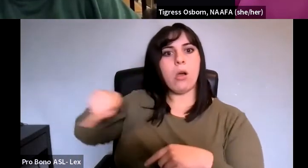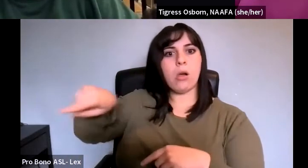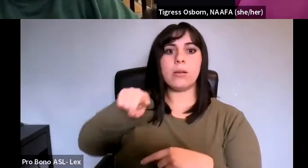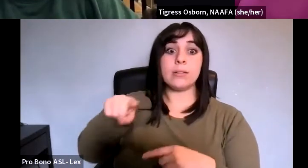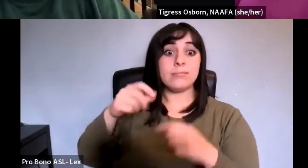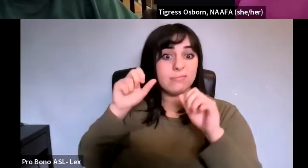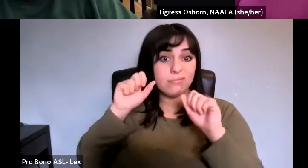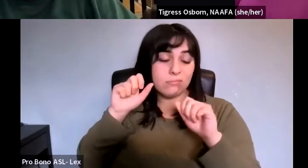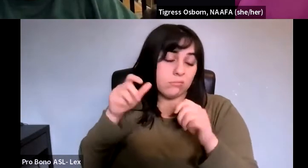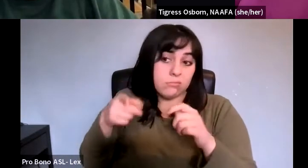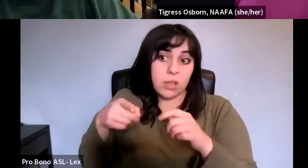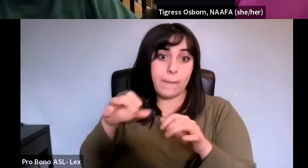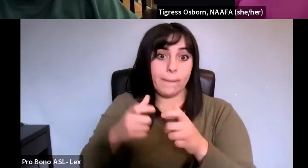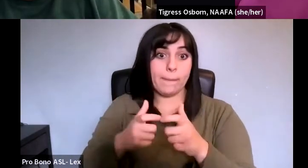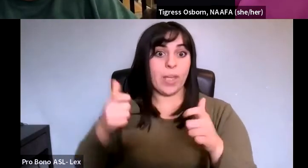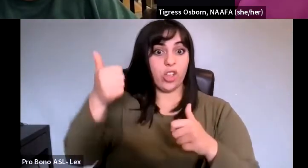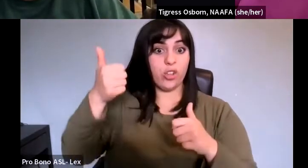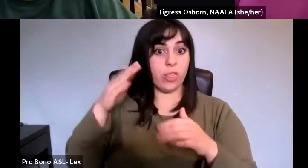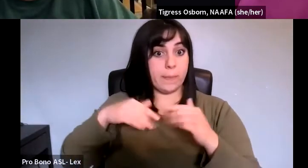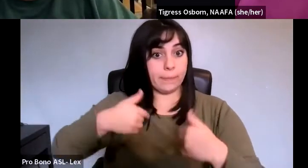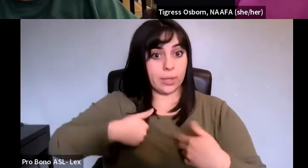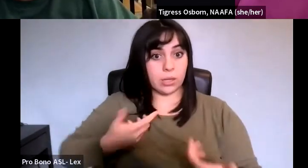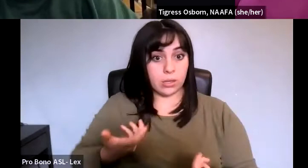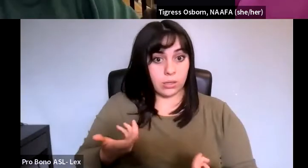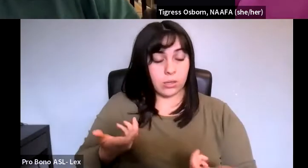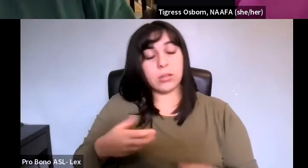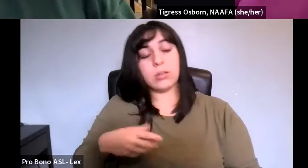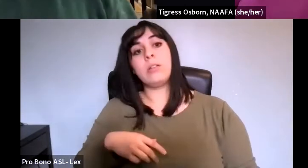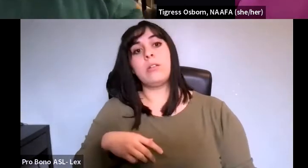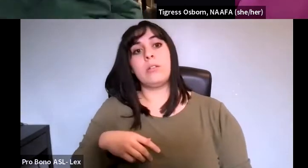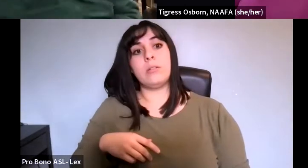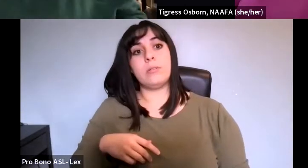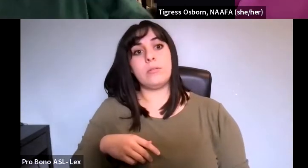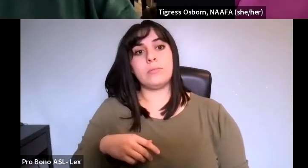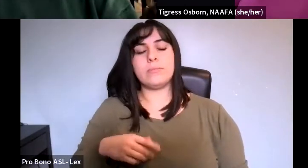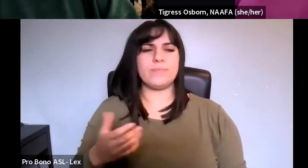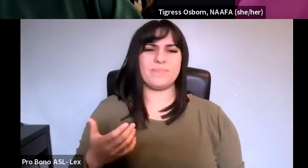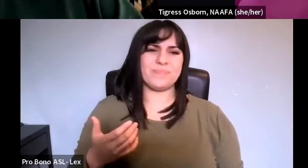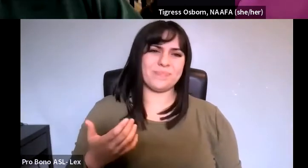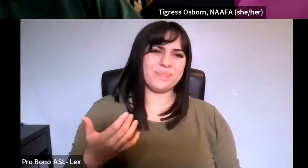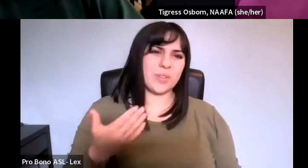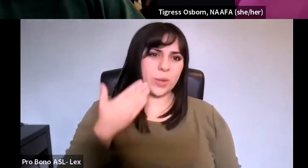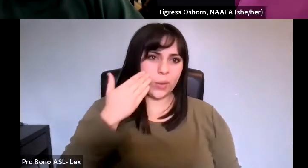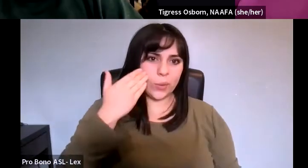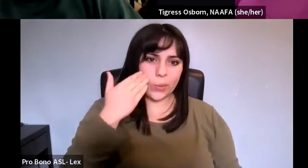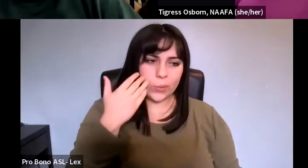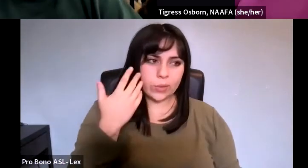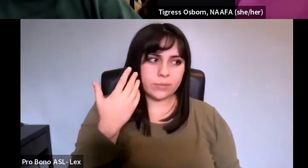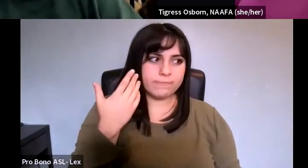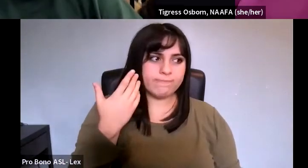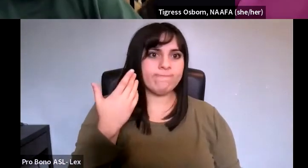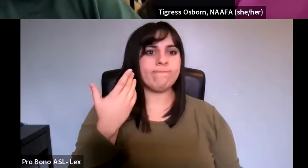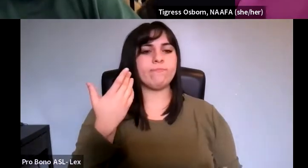it's not that when I feel good about something, I have to, you know, not feel good, because feeling good is fine. You know, you can